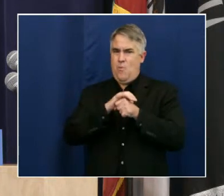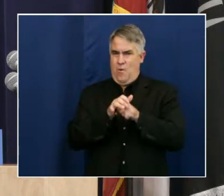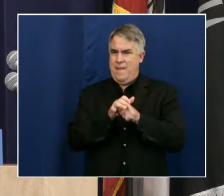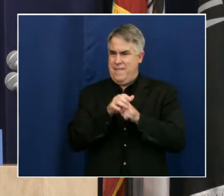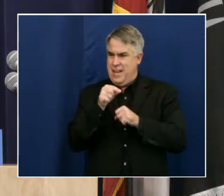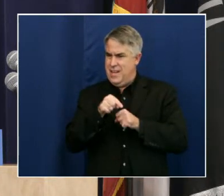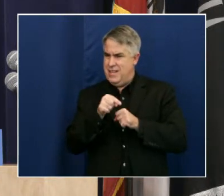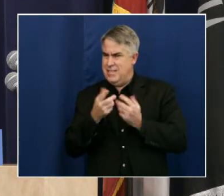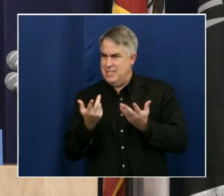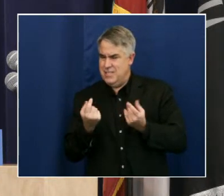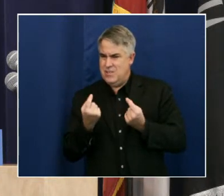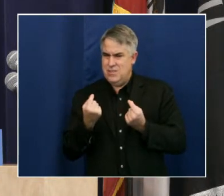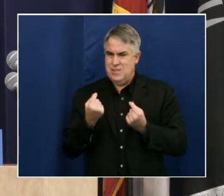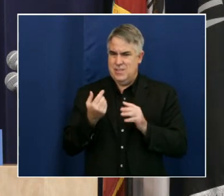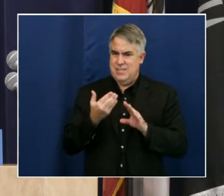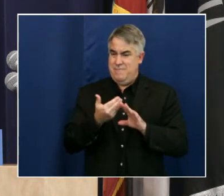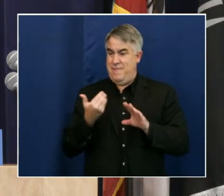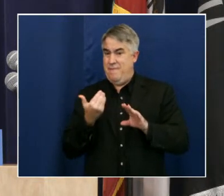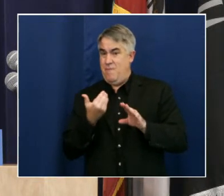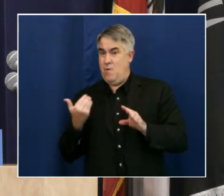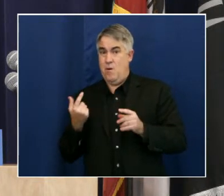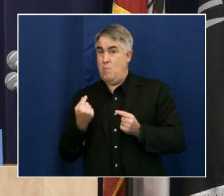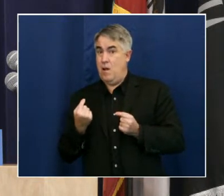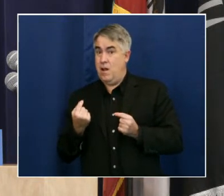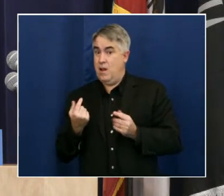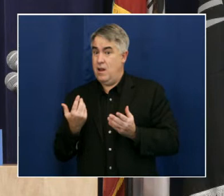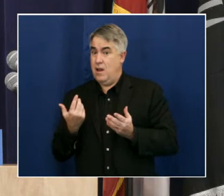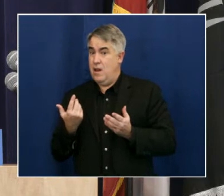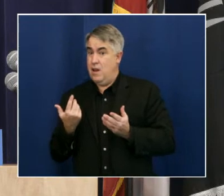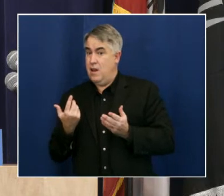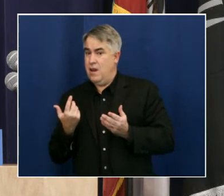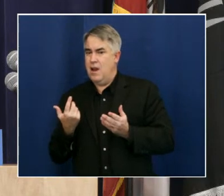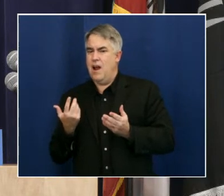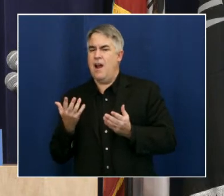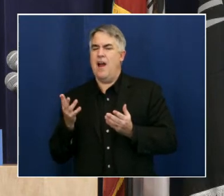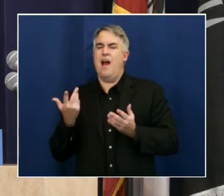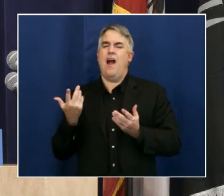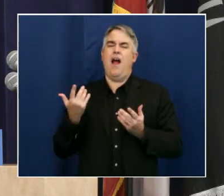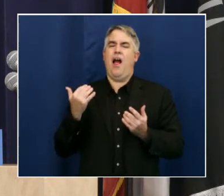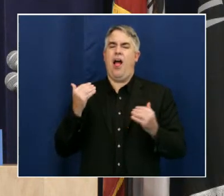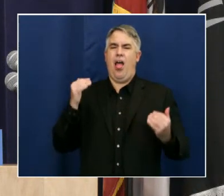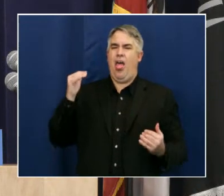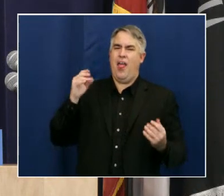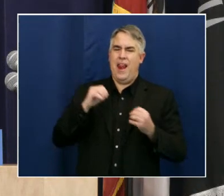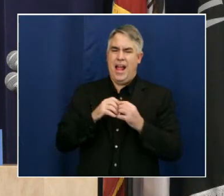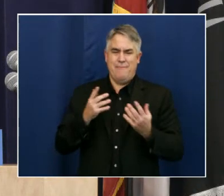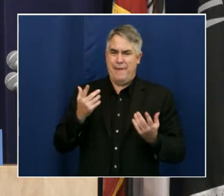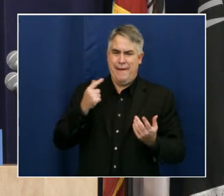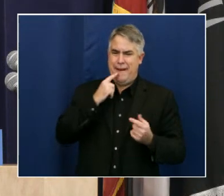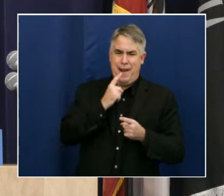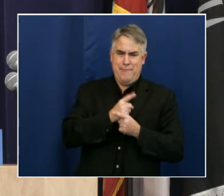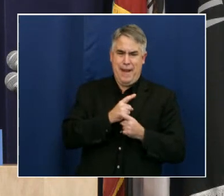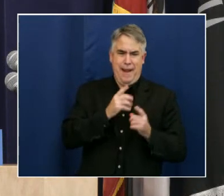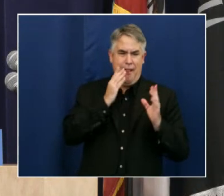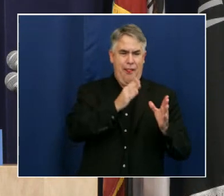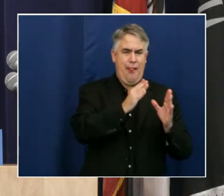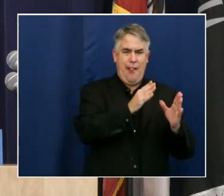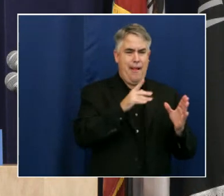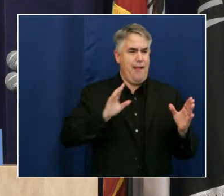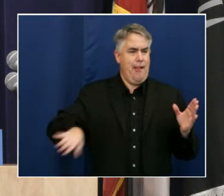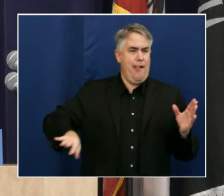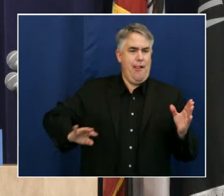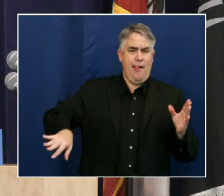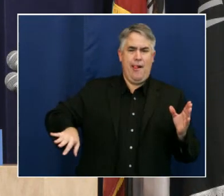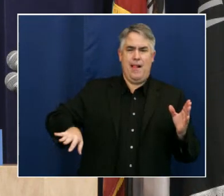because in the past, not looking at healthcare through an equity lens has created disparities in our communities, from disparities in health, housing, food security,